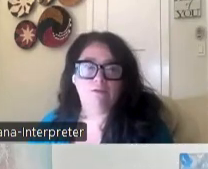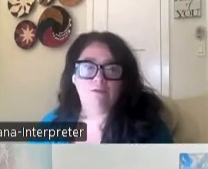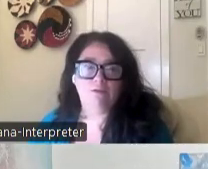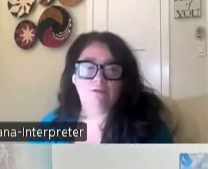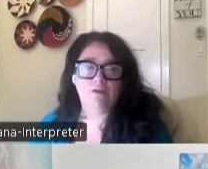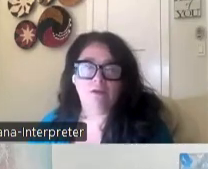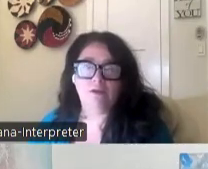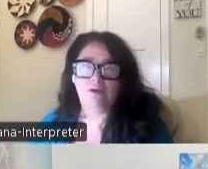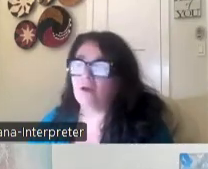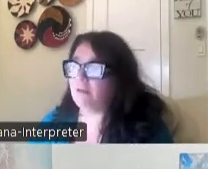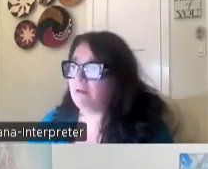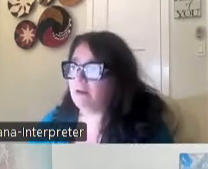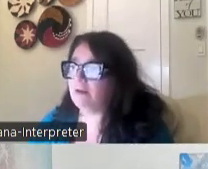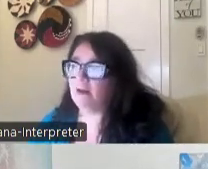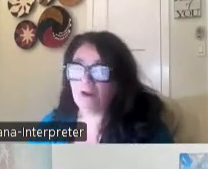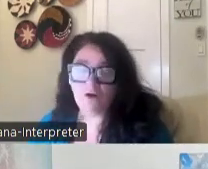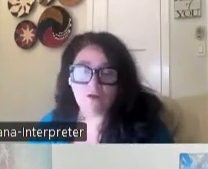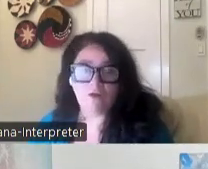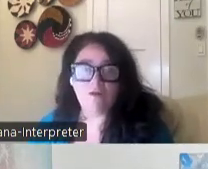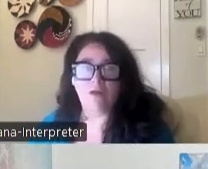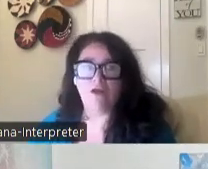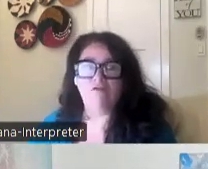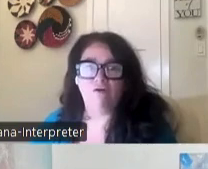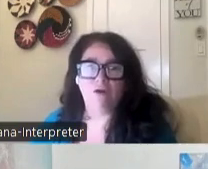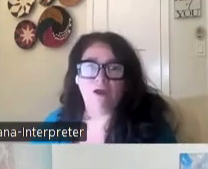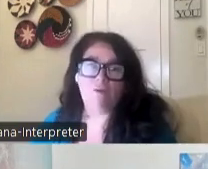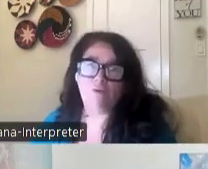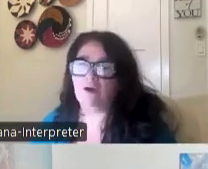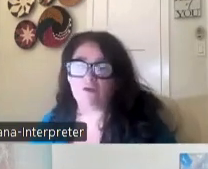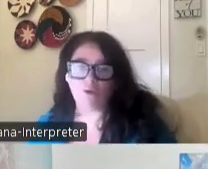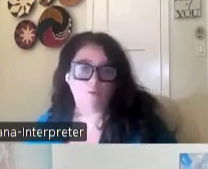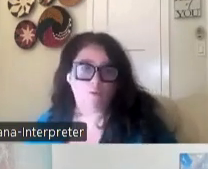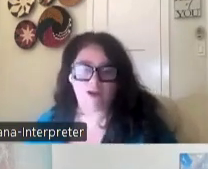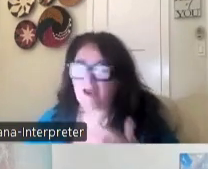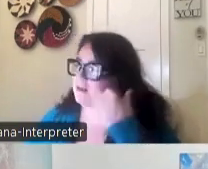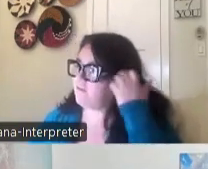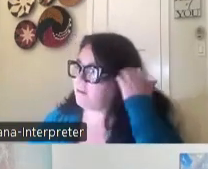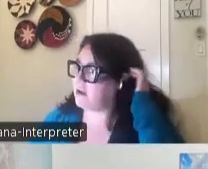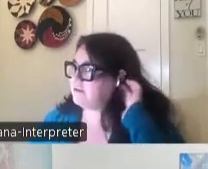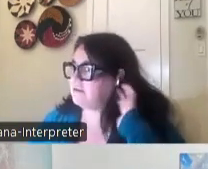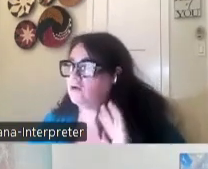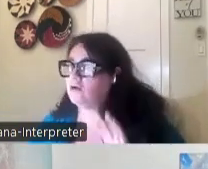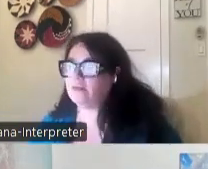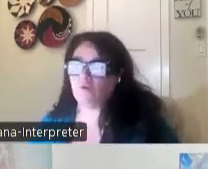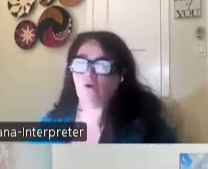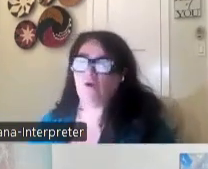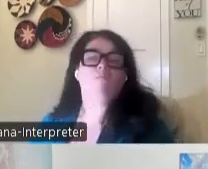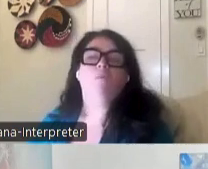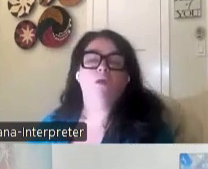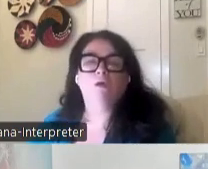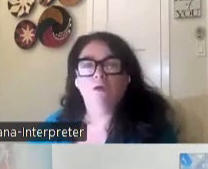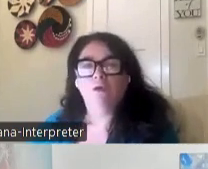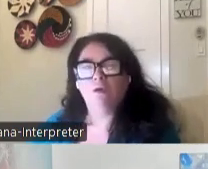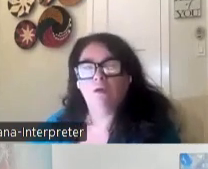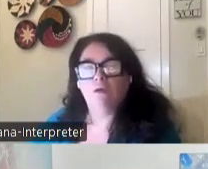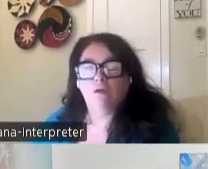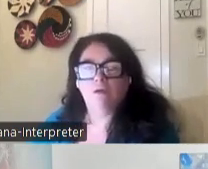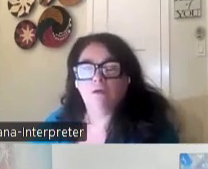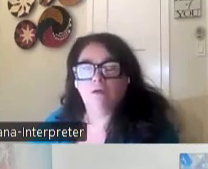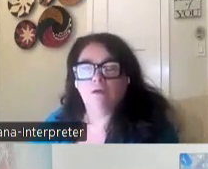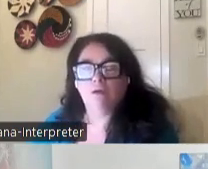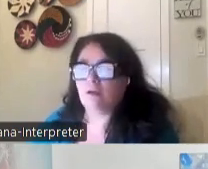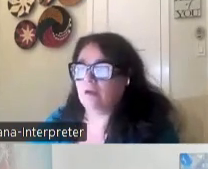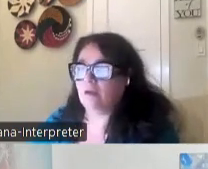who live in Northern California, as I suspect many of you do, are quite familiar with this, but it's still worth characterizing, I think,